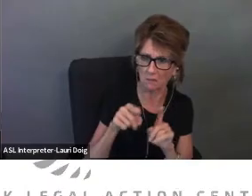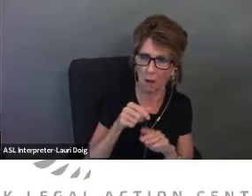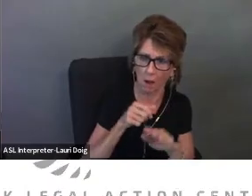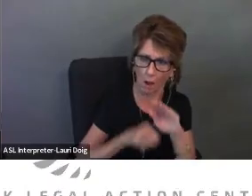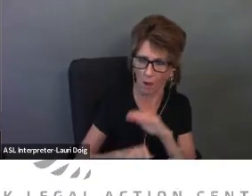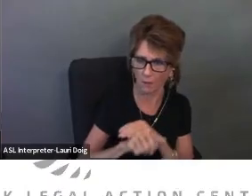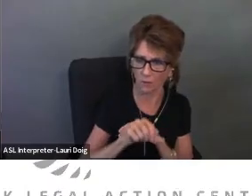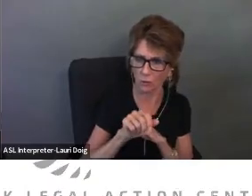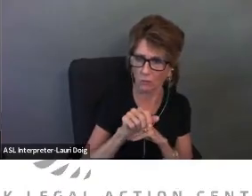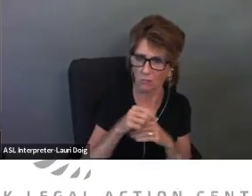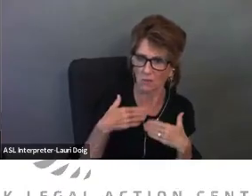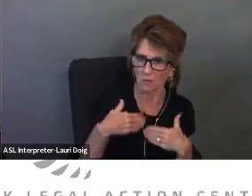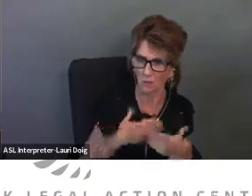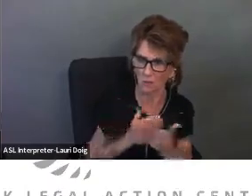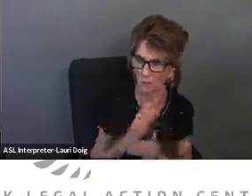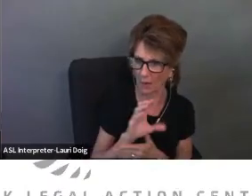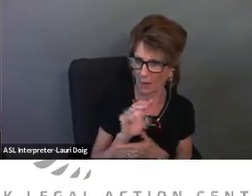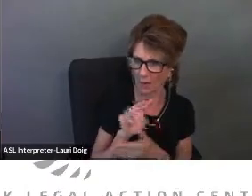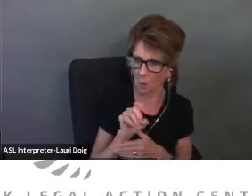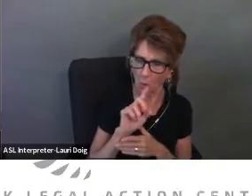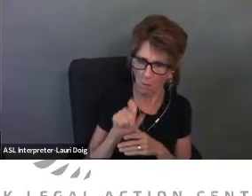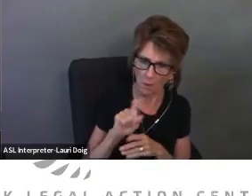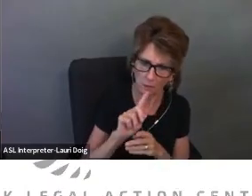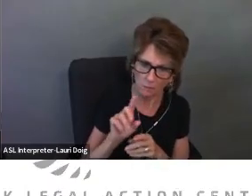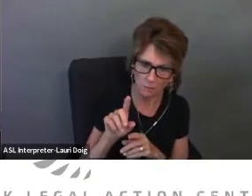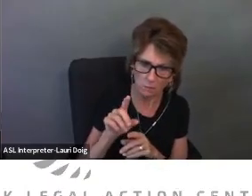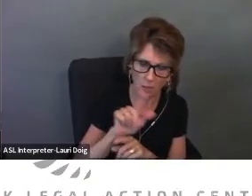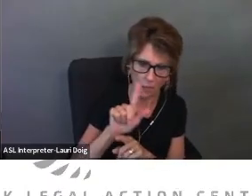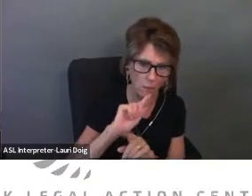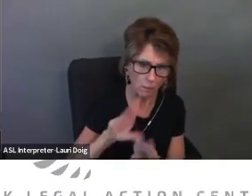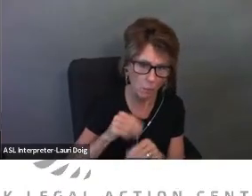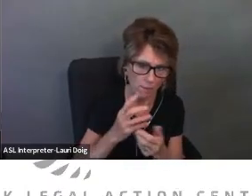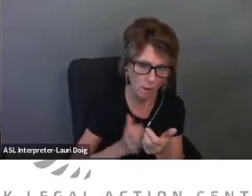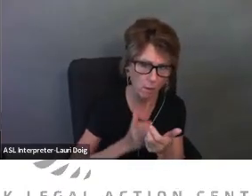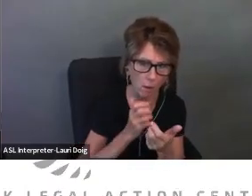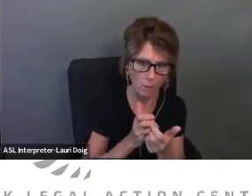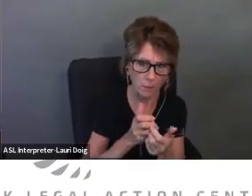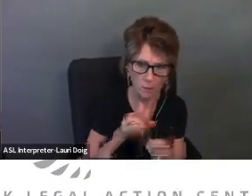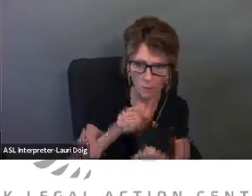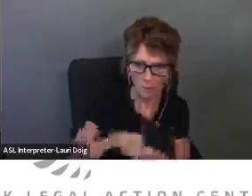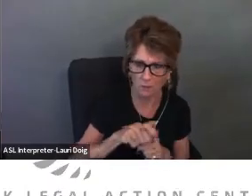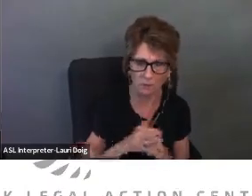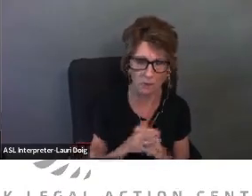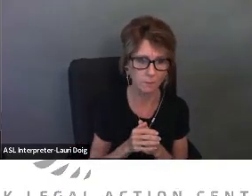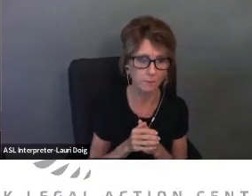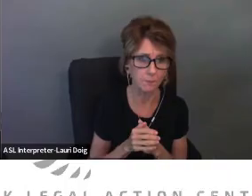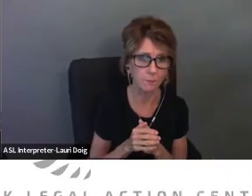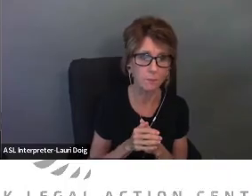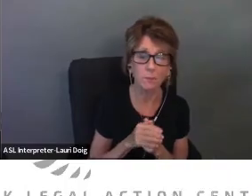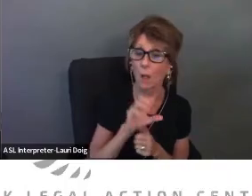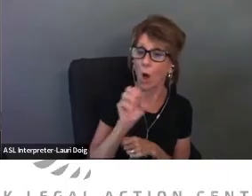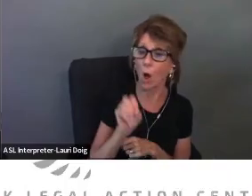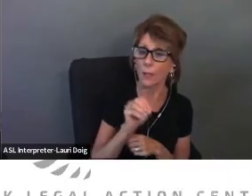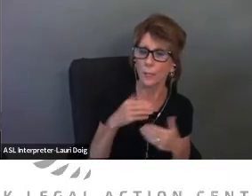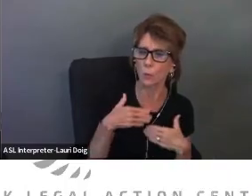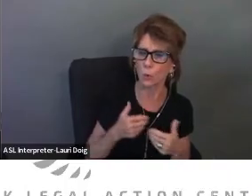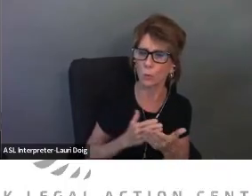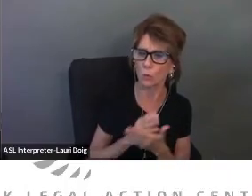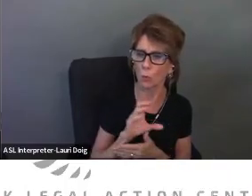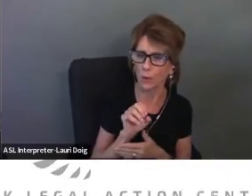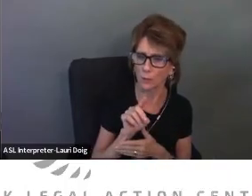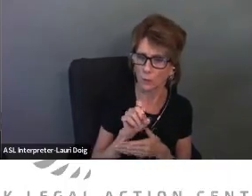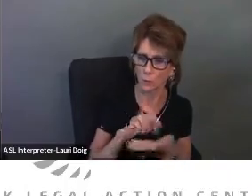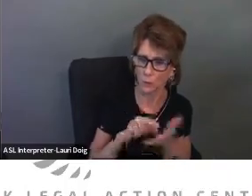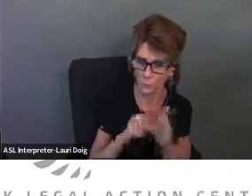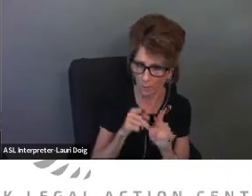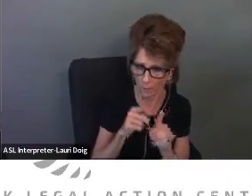to accommodate. Okay. So under the Ontario Human Rights Code, you have the right to equal treatment and